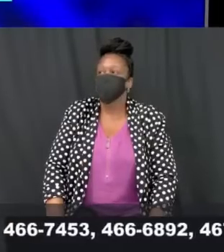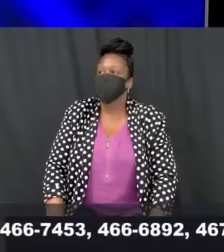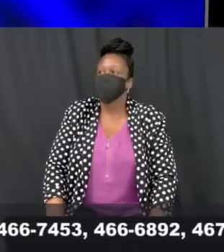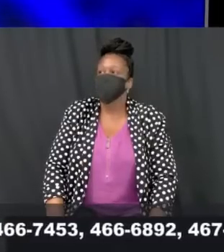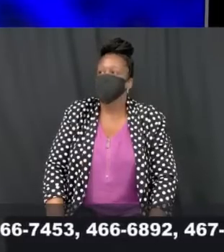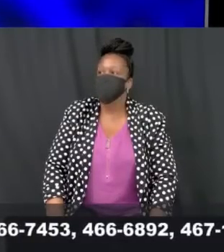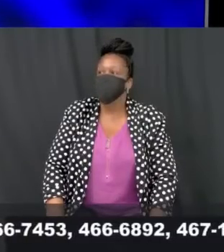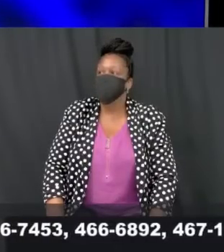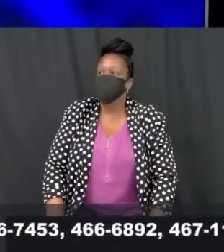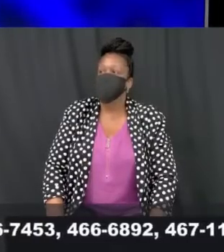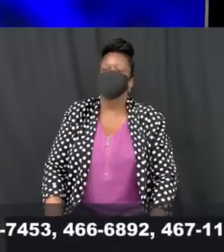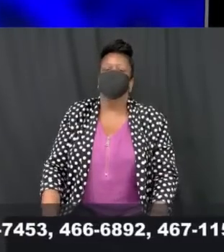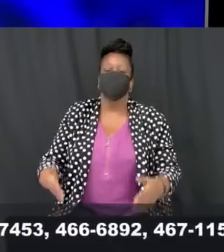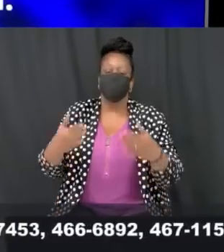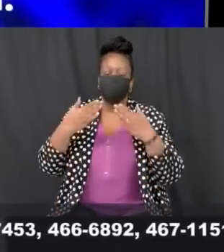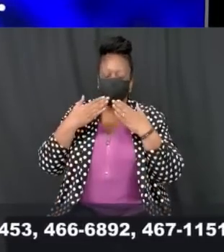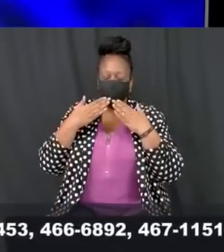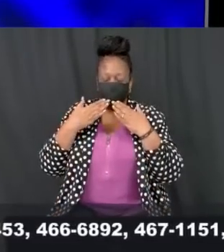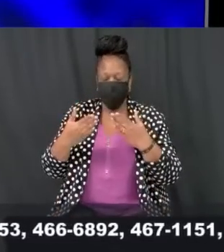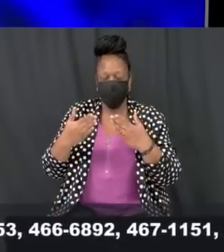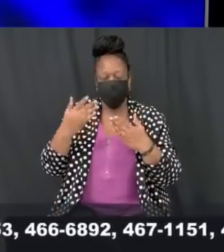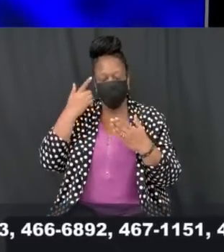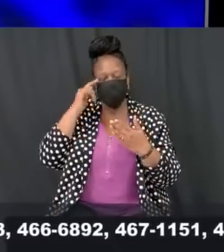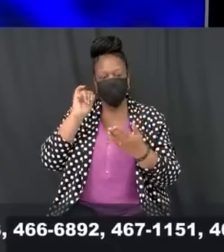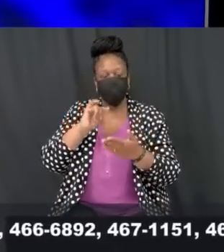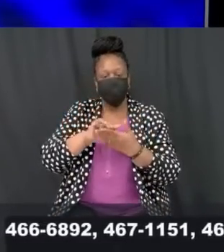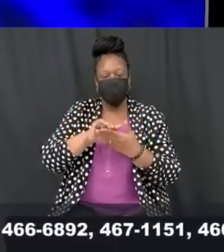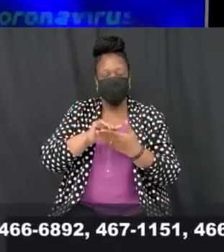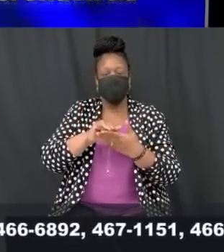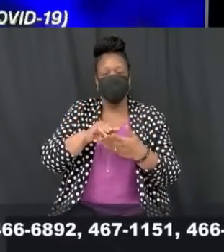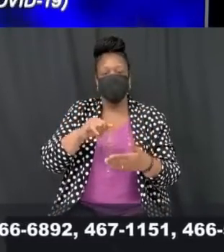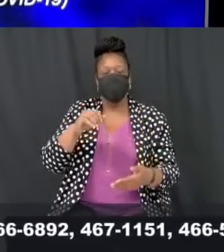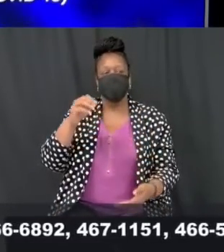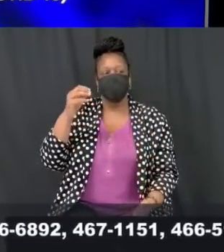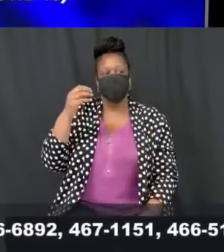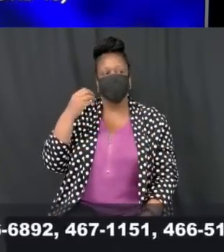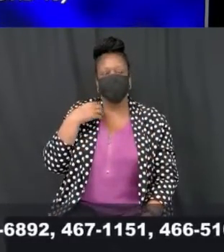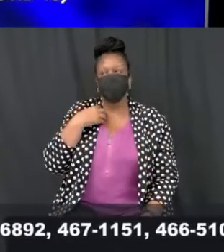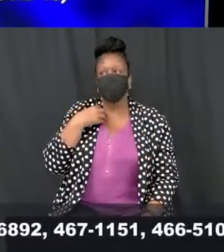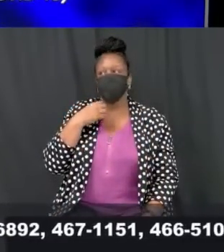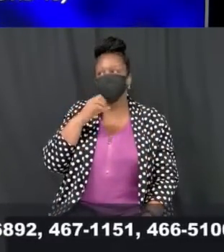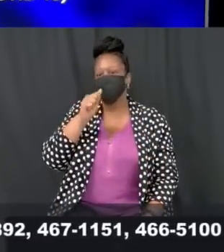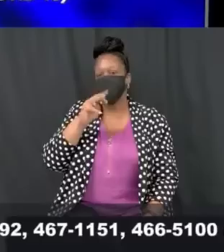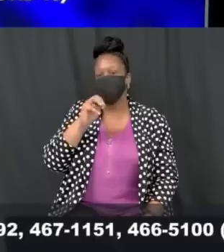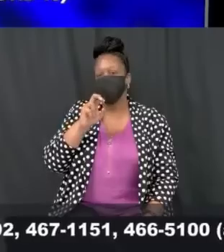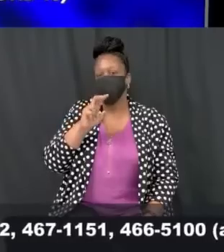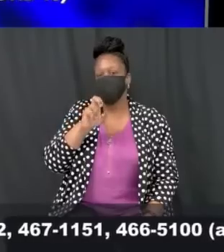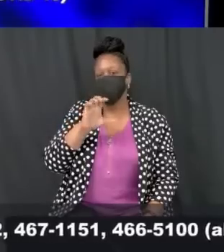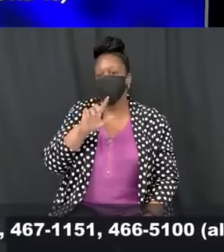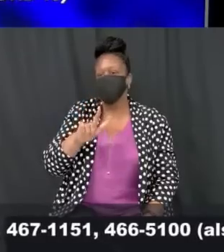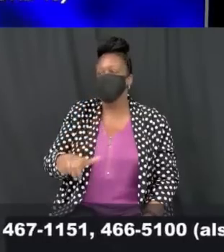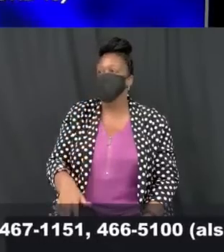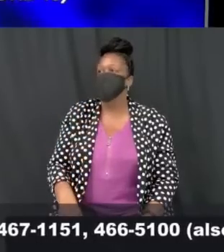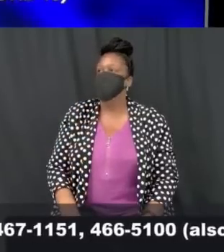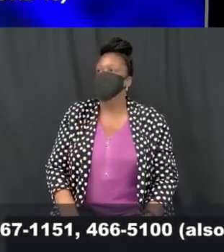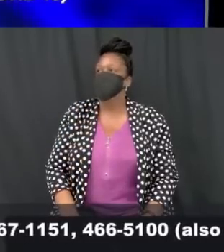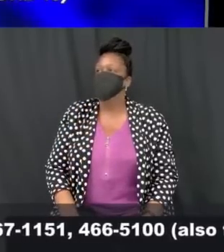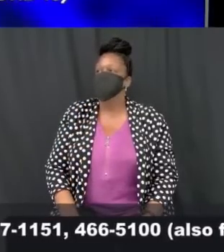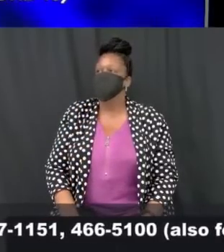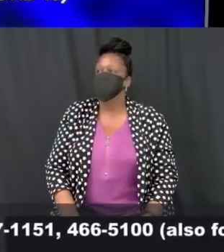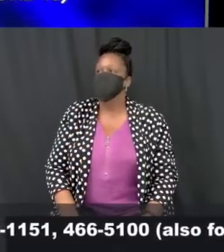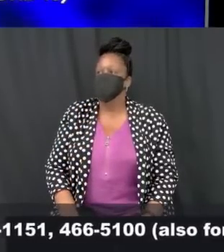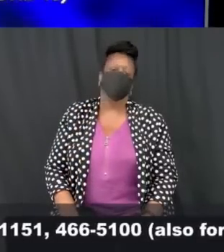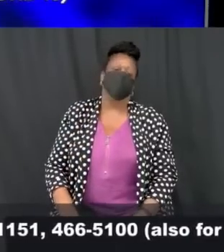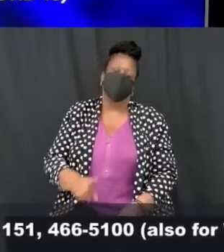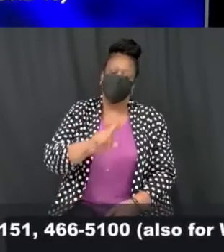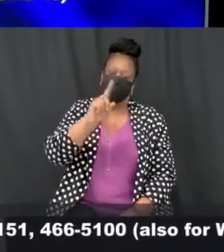Thank you very much, Mr. Samuel. The first set of questions come from Win